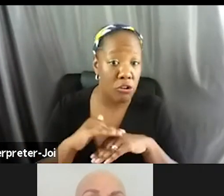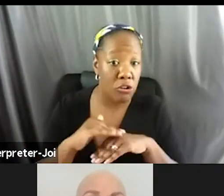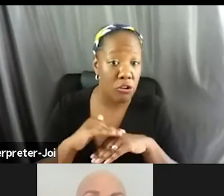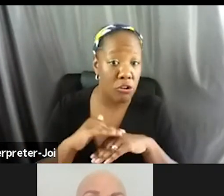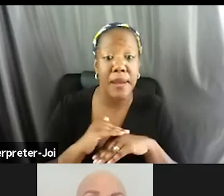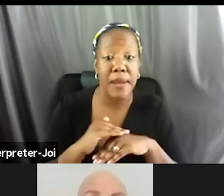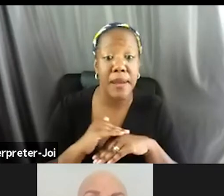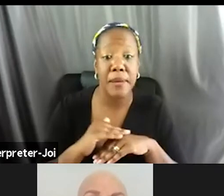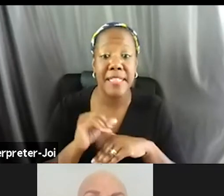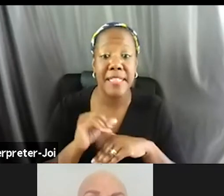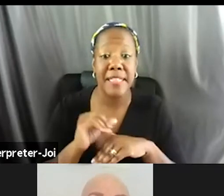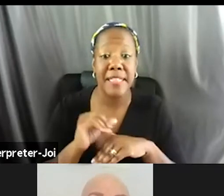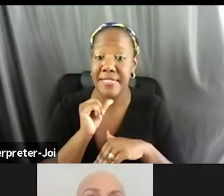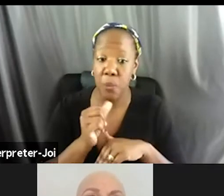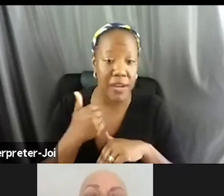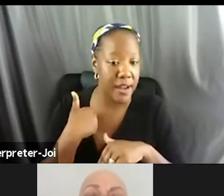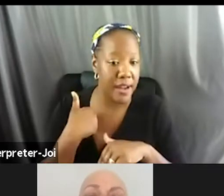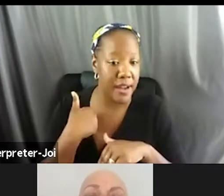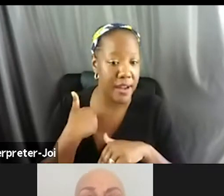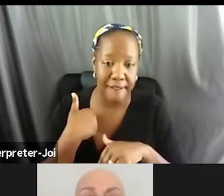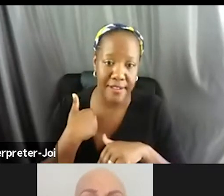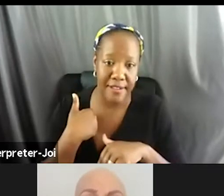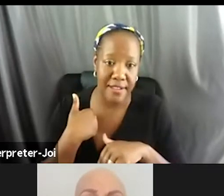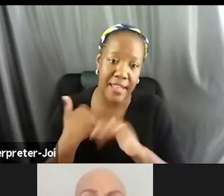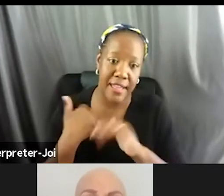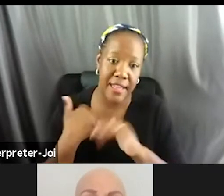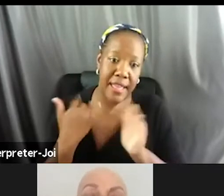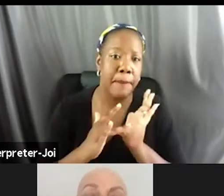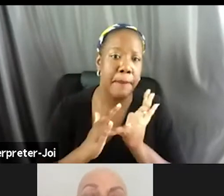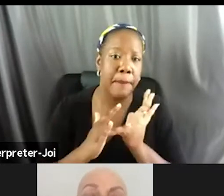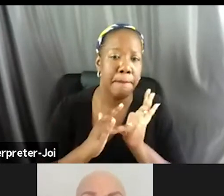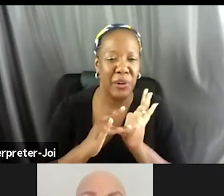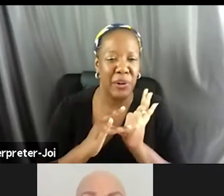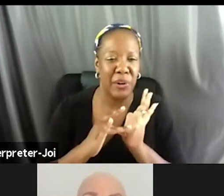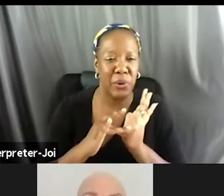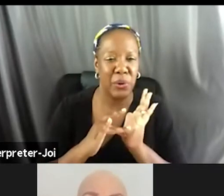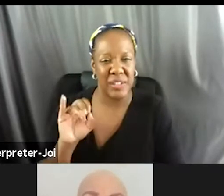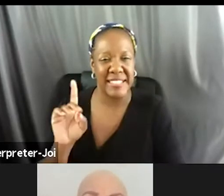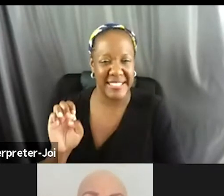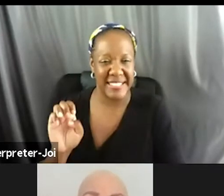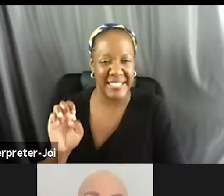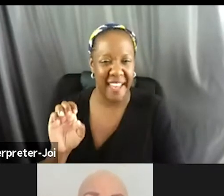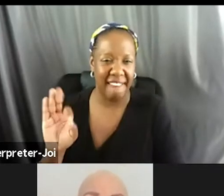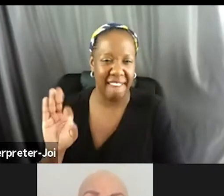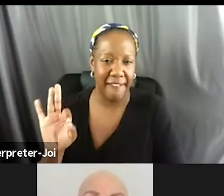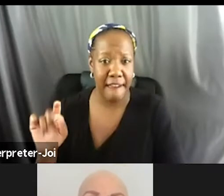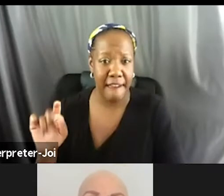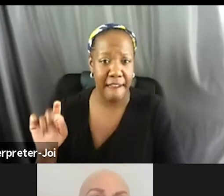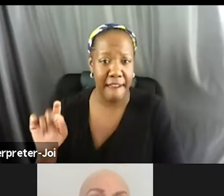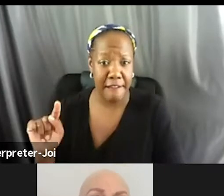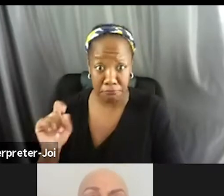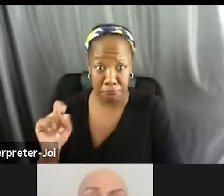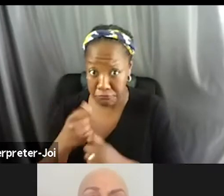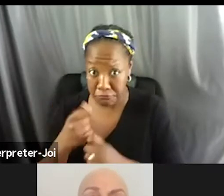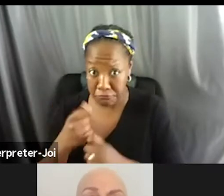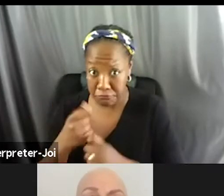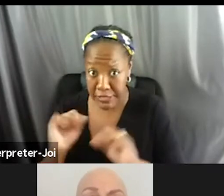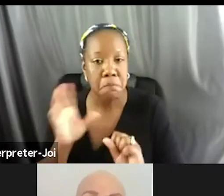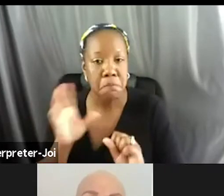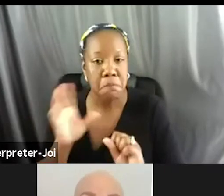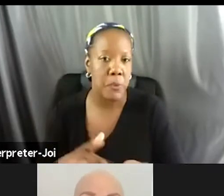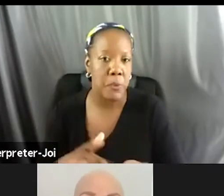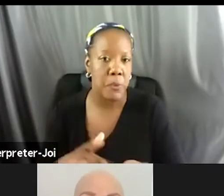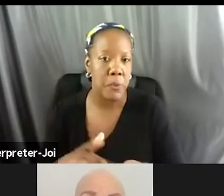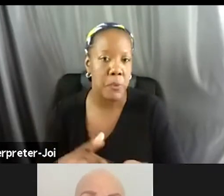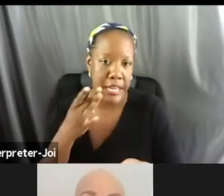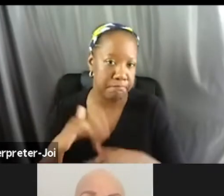wouldn't have, you know, medical side effects, I would take it in a heartbeat. Because, and I am a person who does